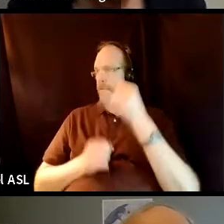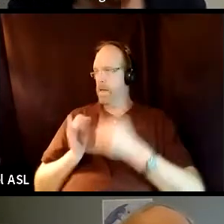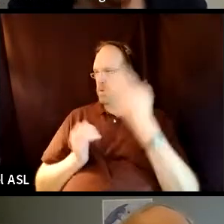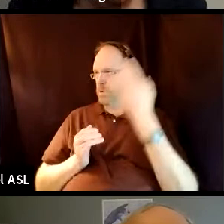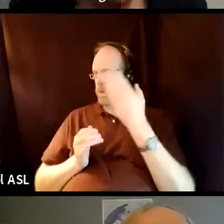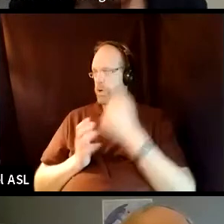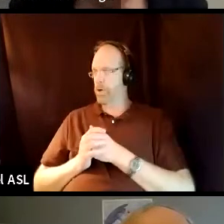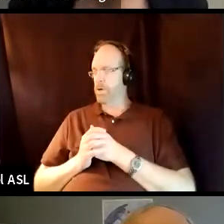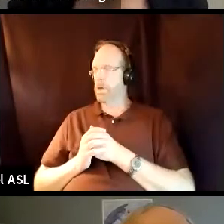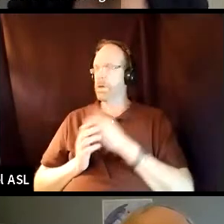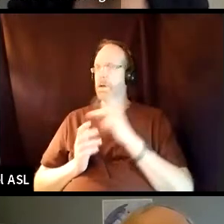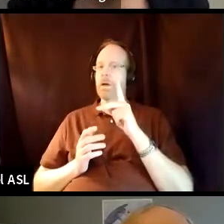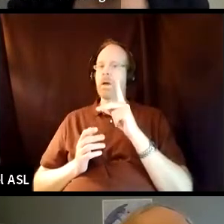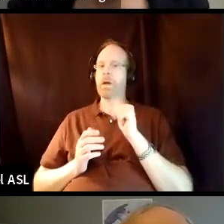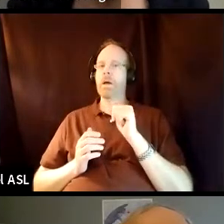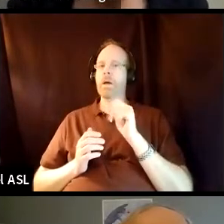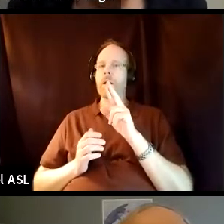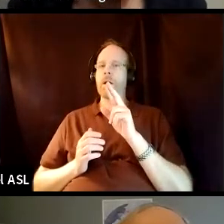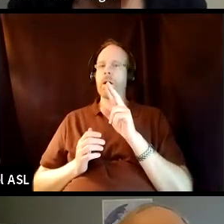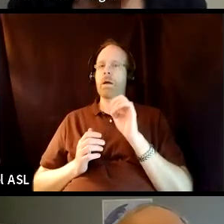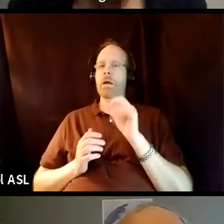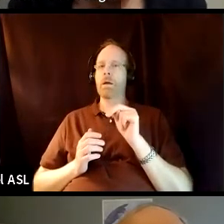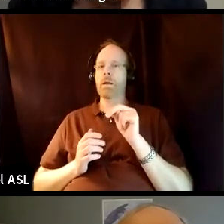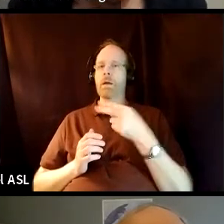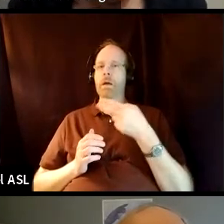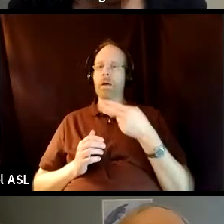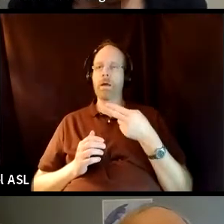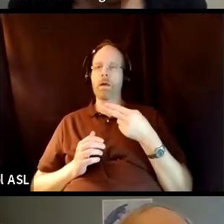will be Karen Hawkins. If you can please begin your testimony.